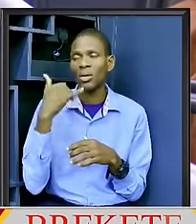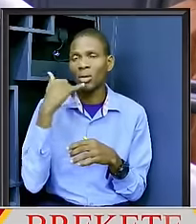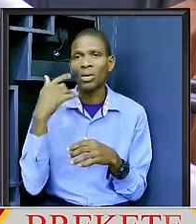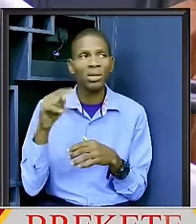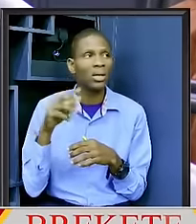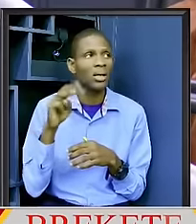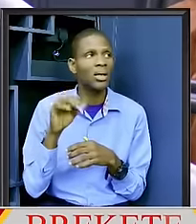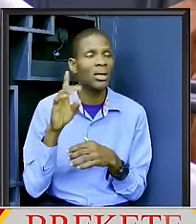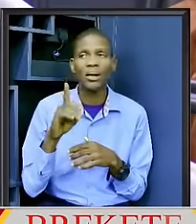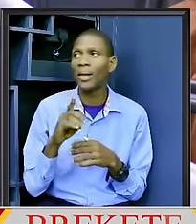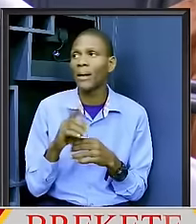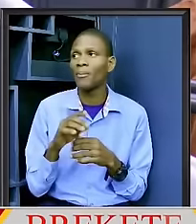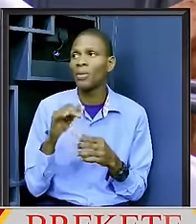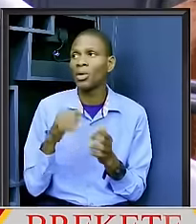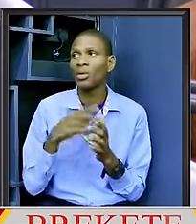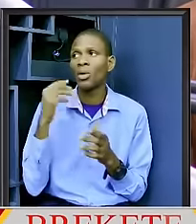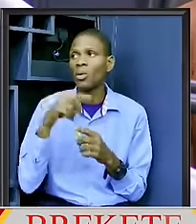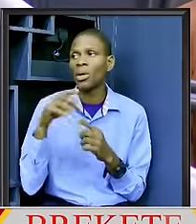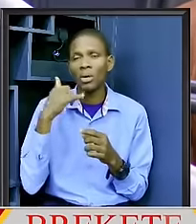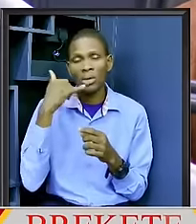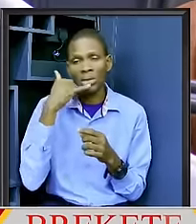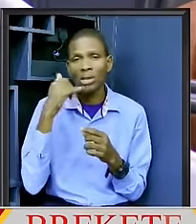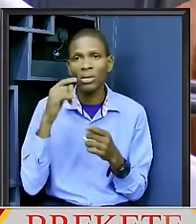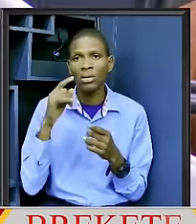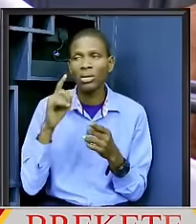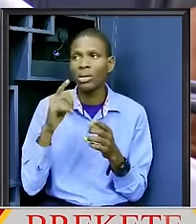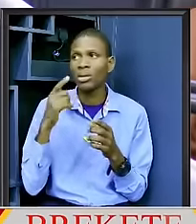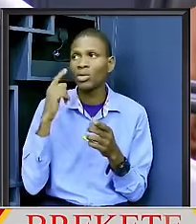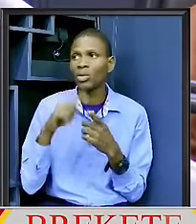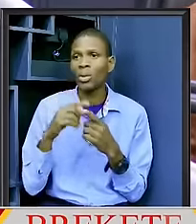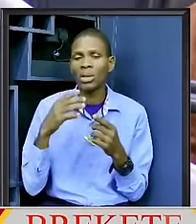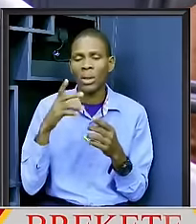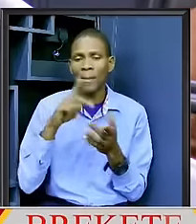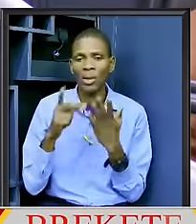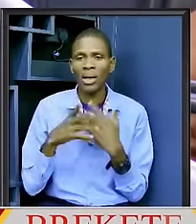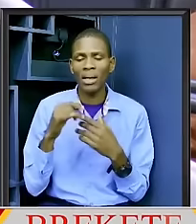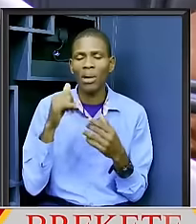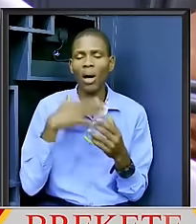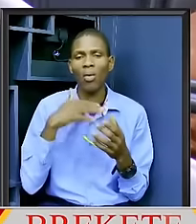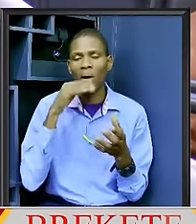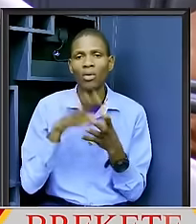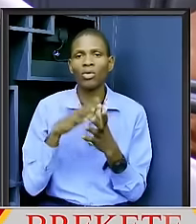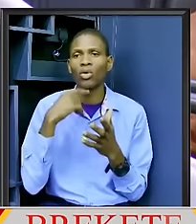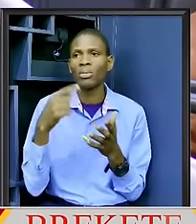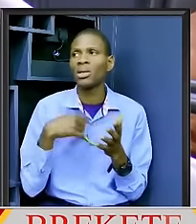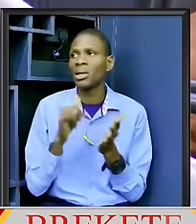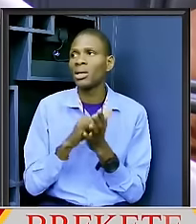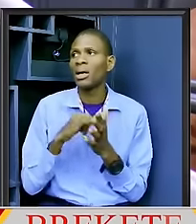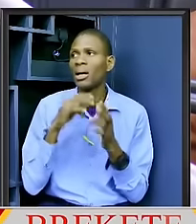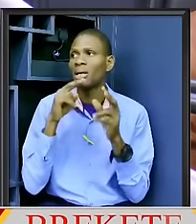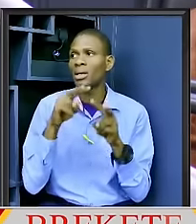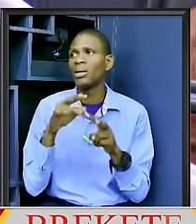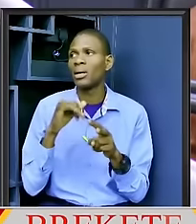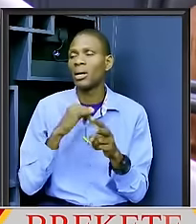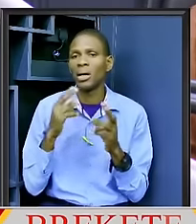the MD. Yes, they called me. So it was when I was listening to the program, it was even my wife that said, come and see you. I looked at it,